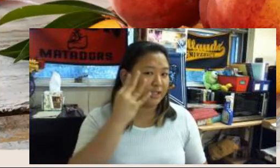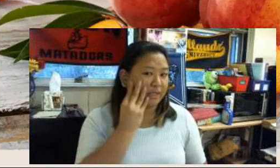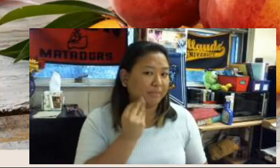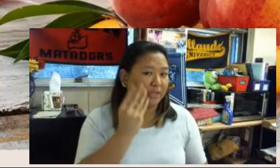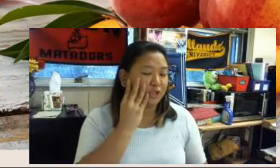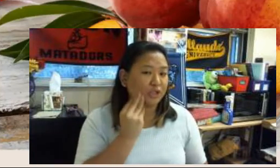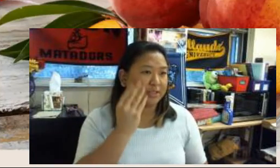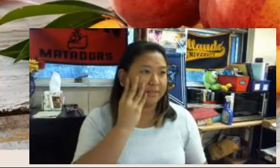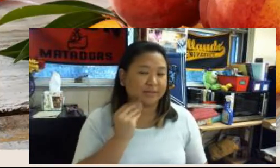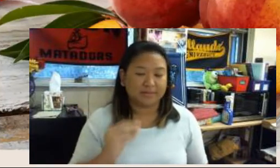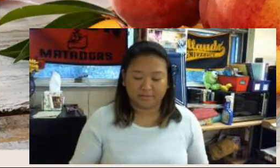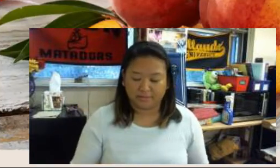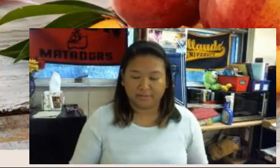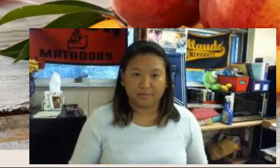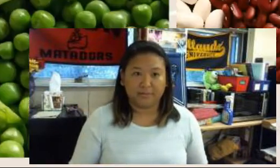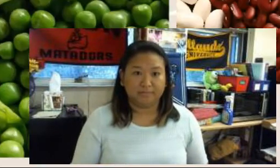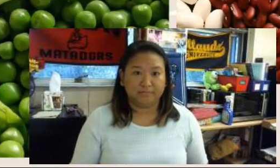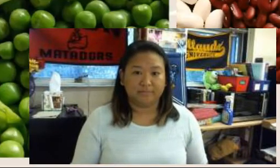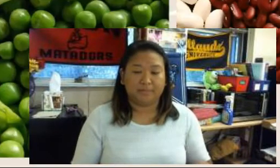this hand shape, peach.